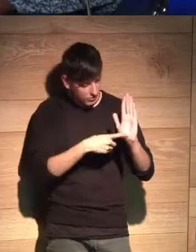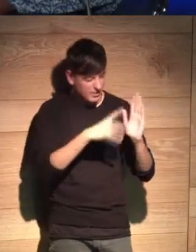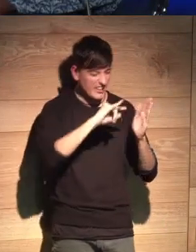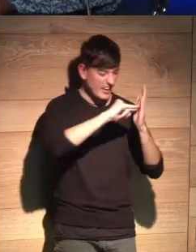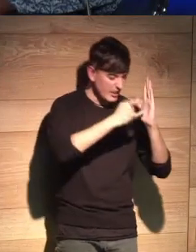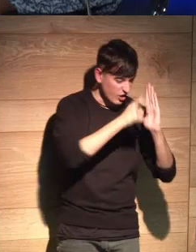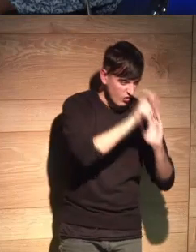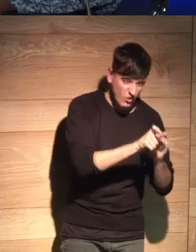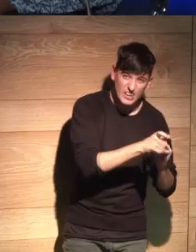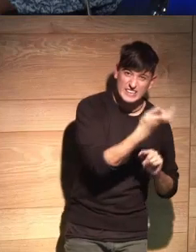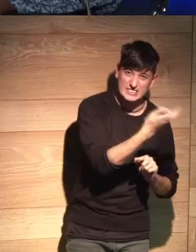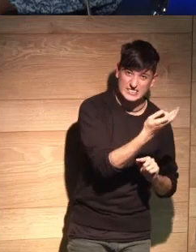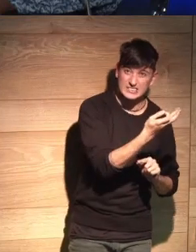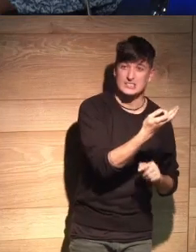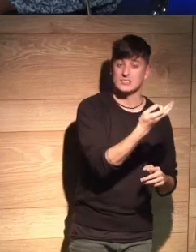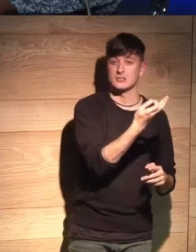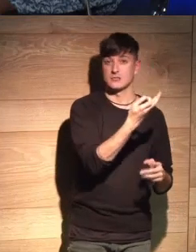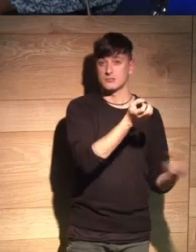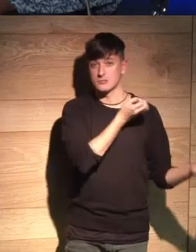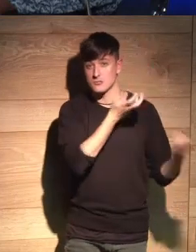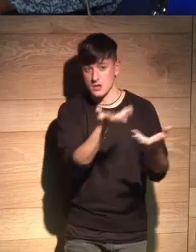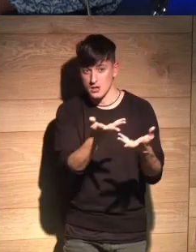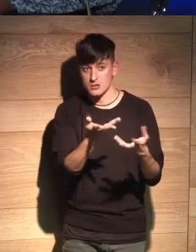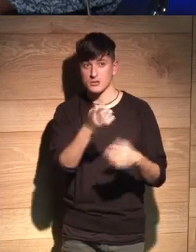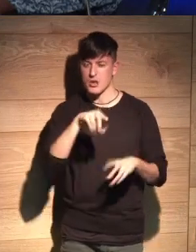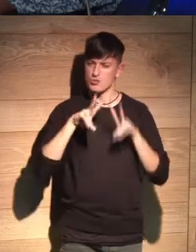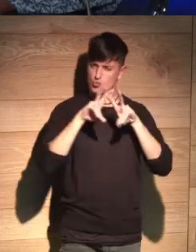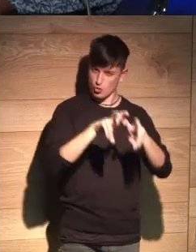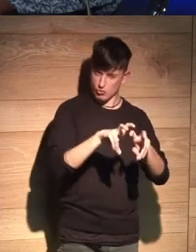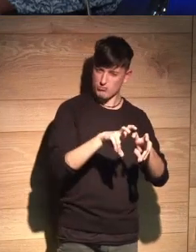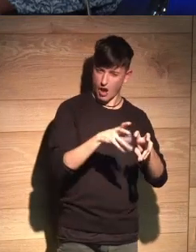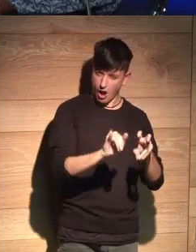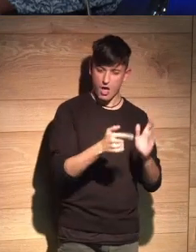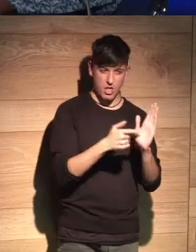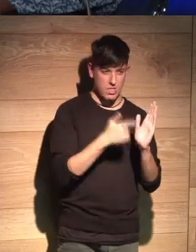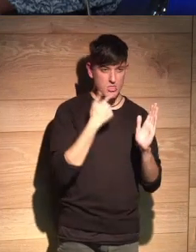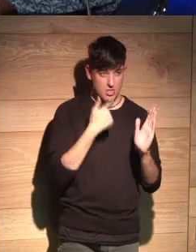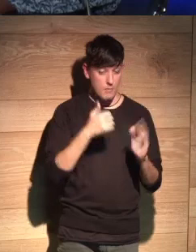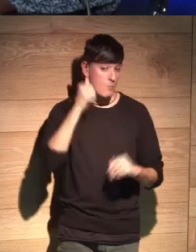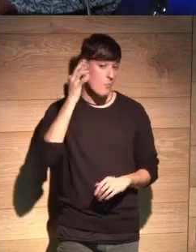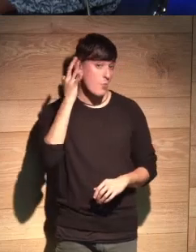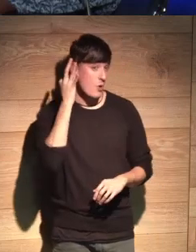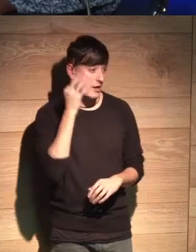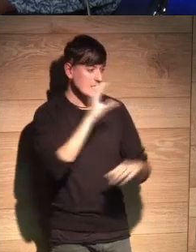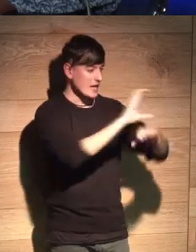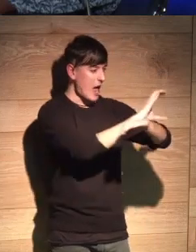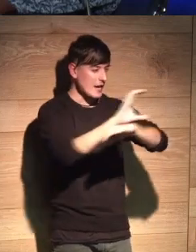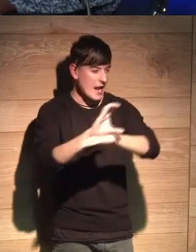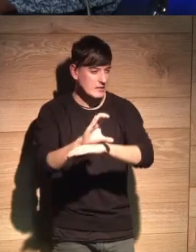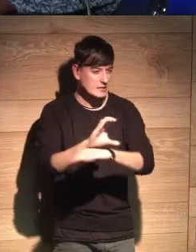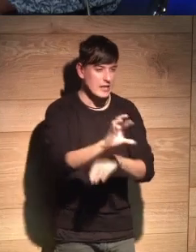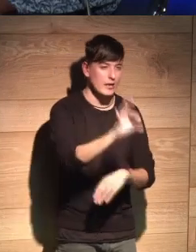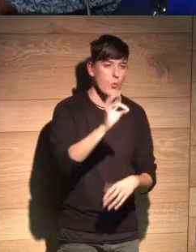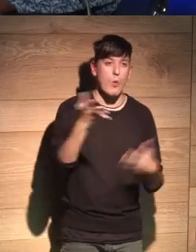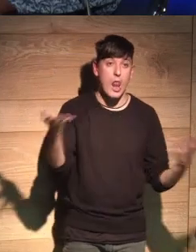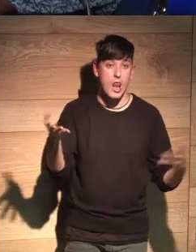a comprehensive vision of what an engineer is. Some people think that, well, when women